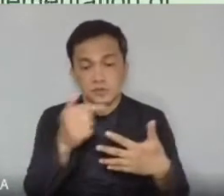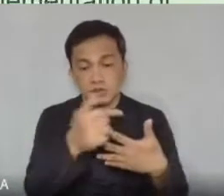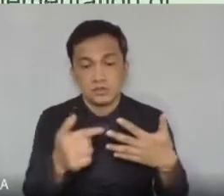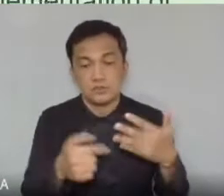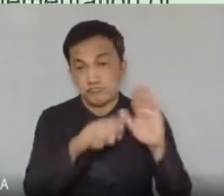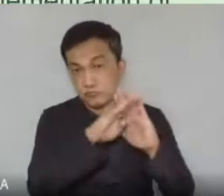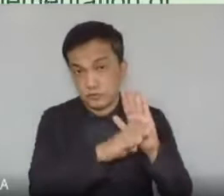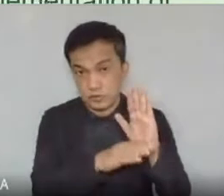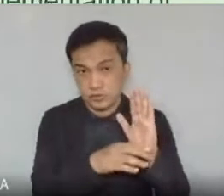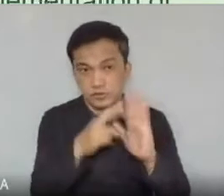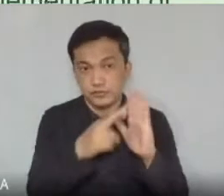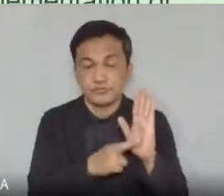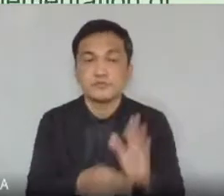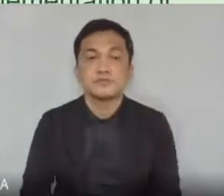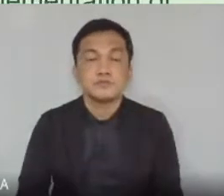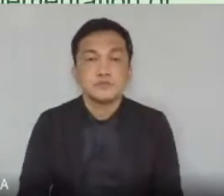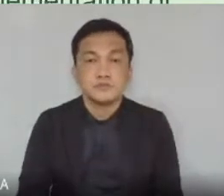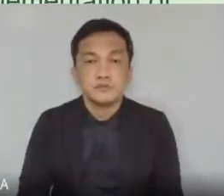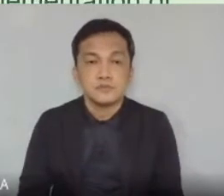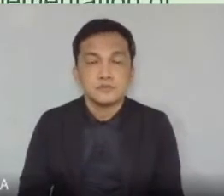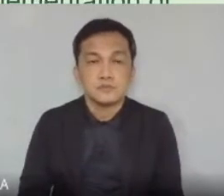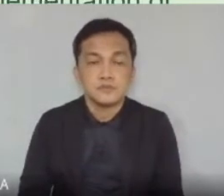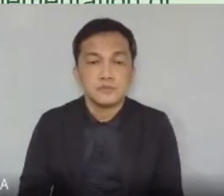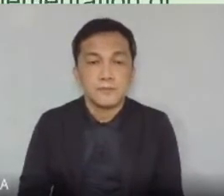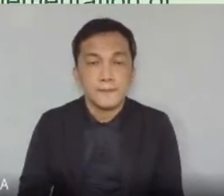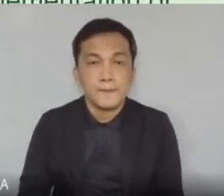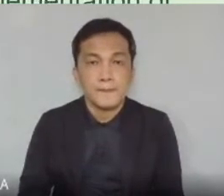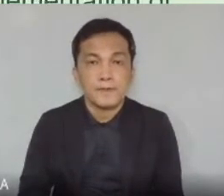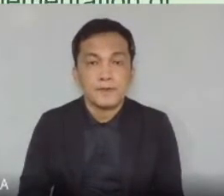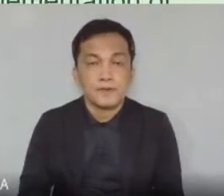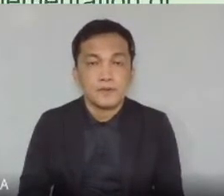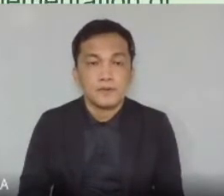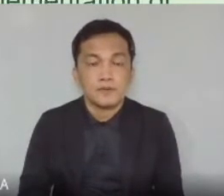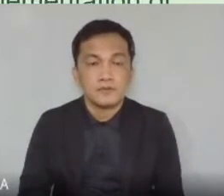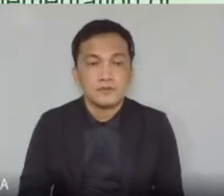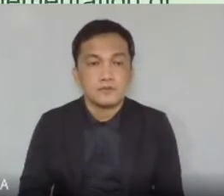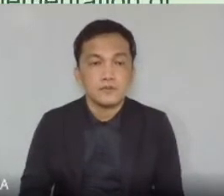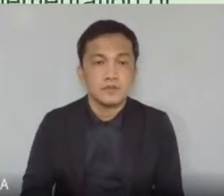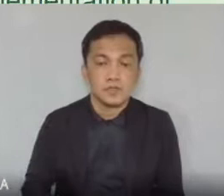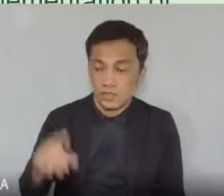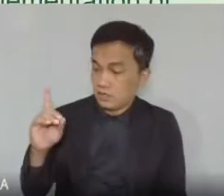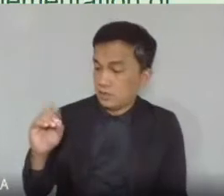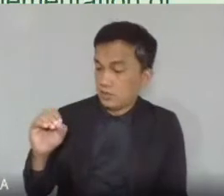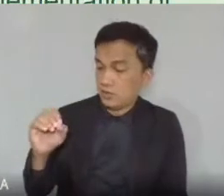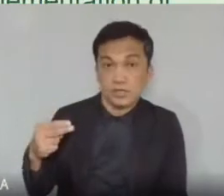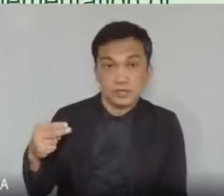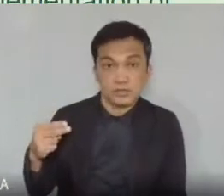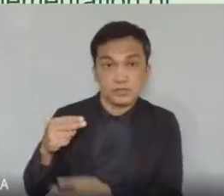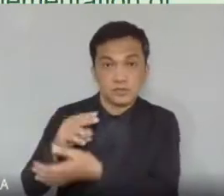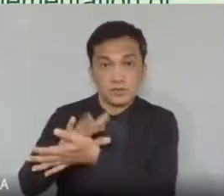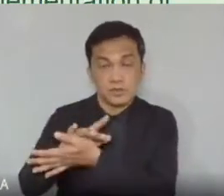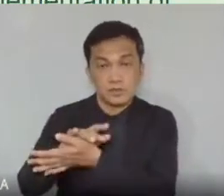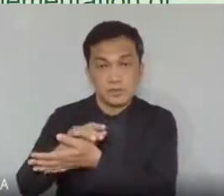1555 was created to essentially address the increasing demand for health information. That's